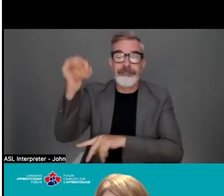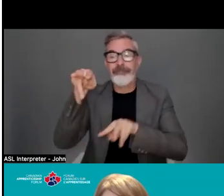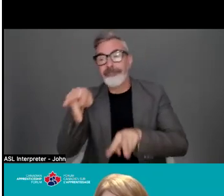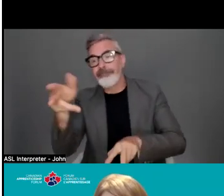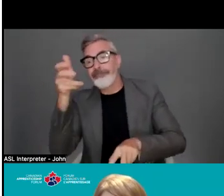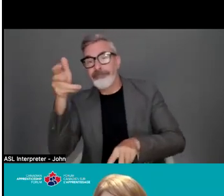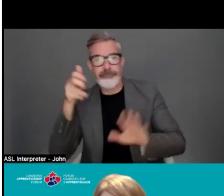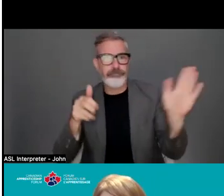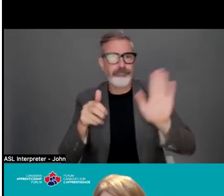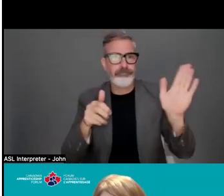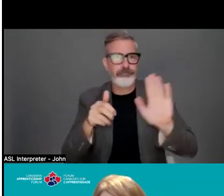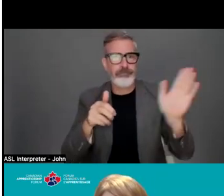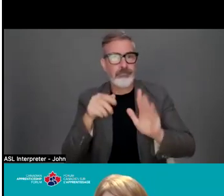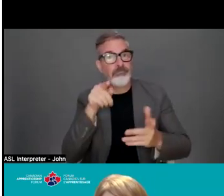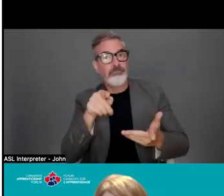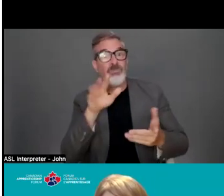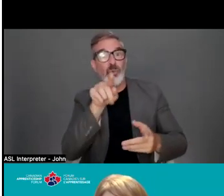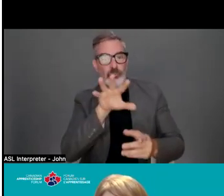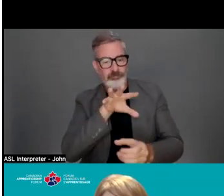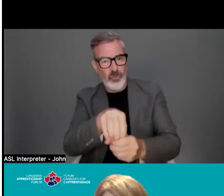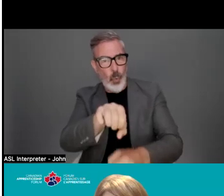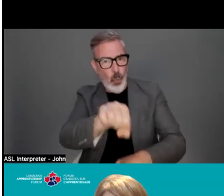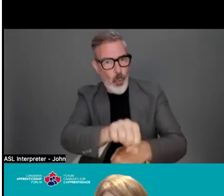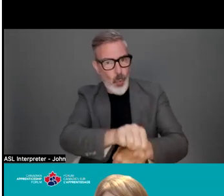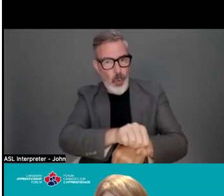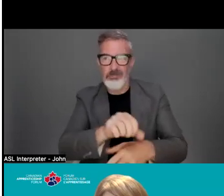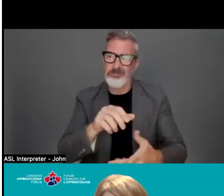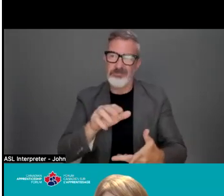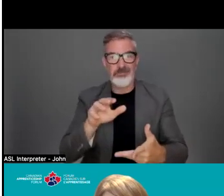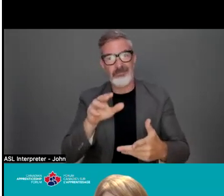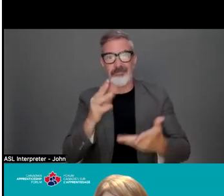learning from an employer and a journey person mentor.